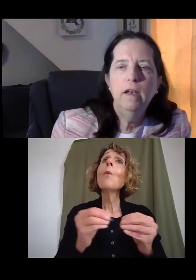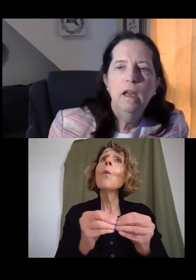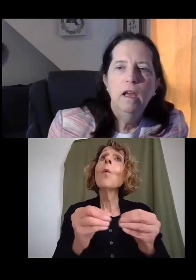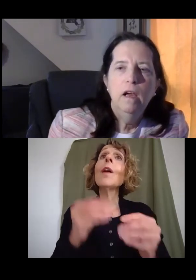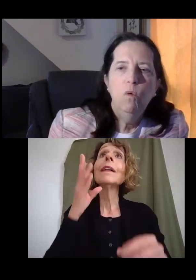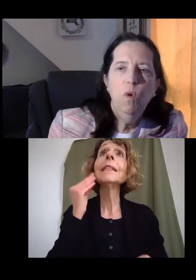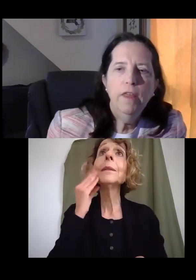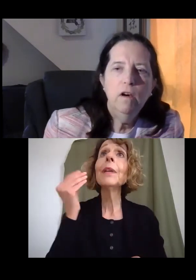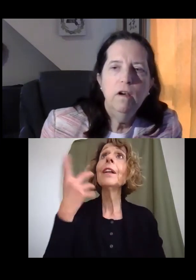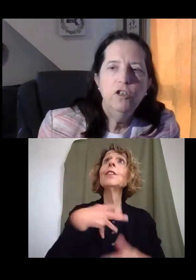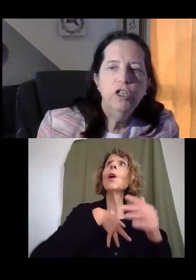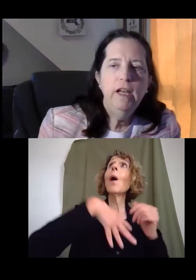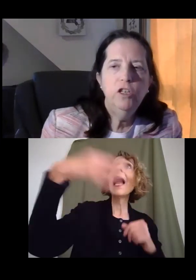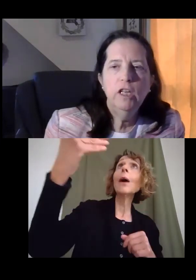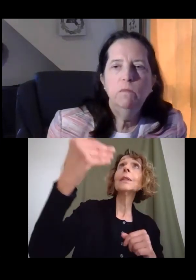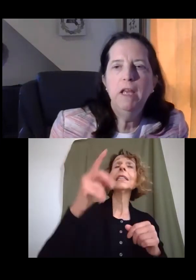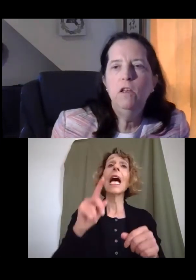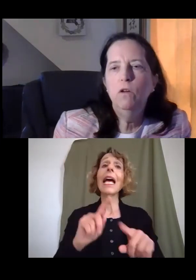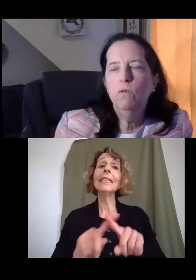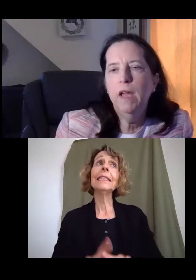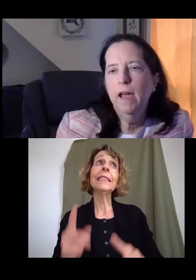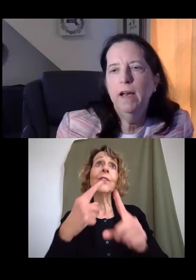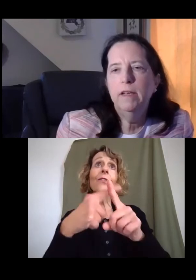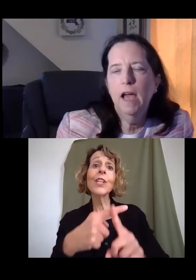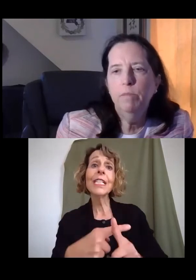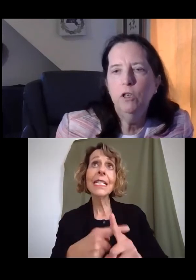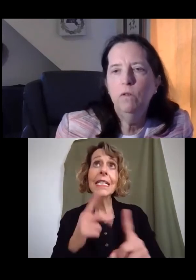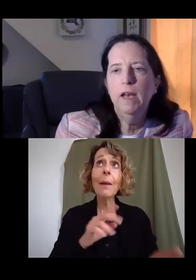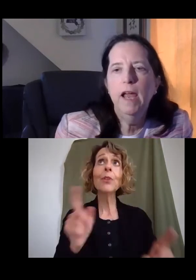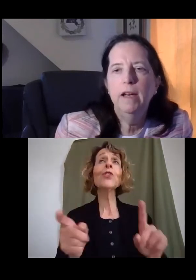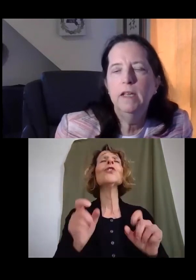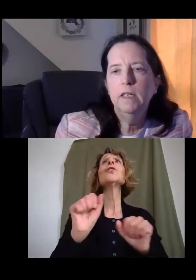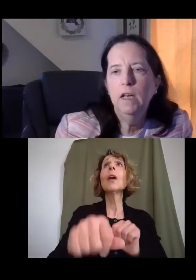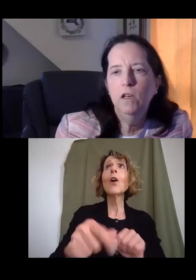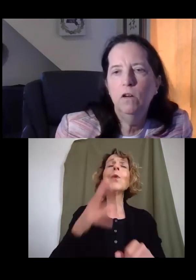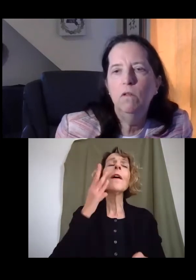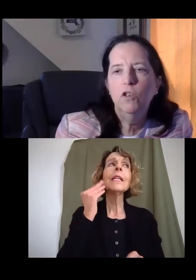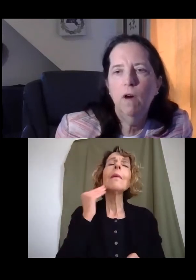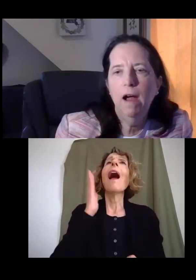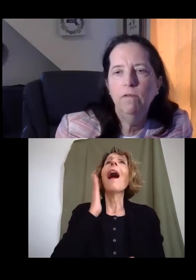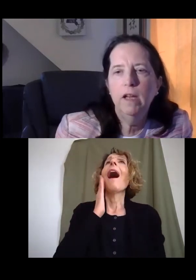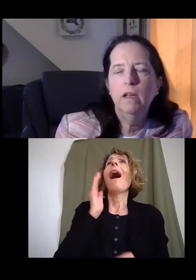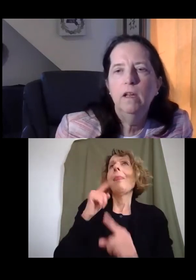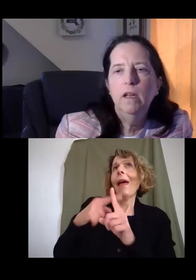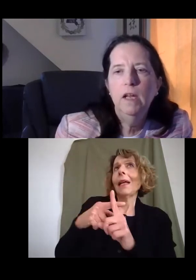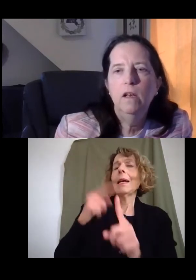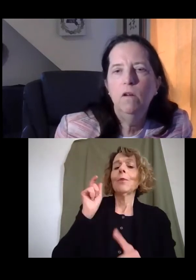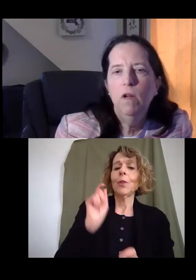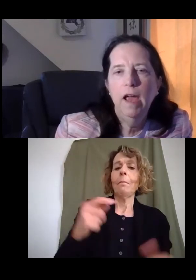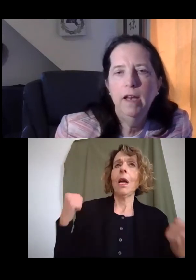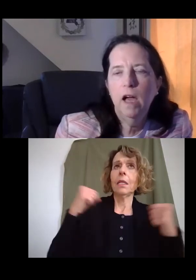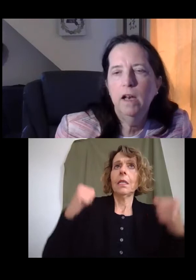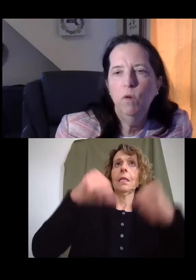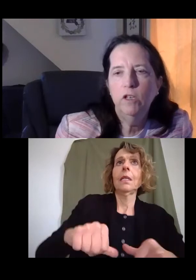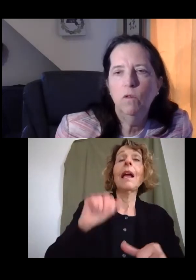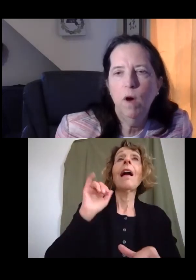that weather changes, but you can adapt to it and continue traveling in